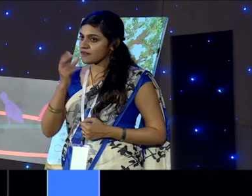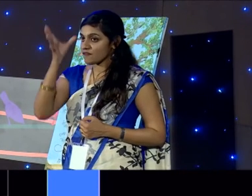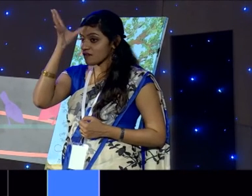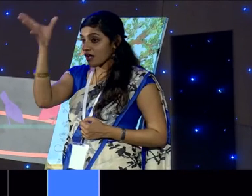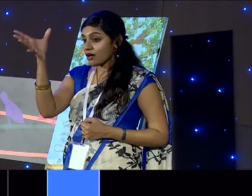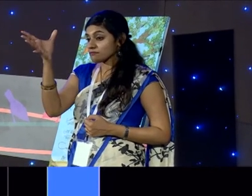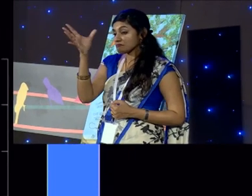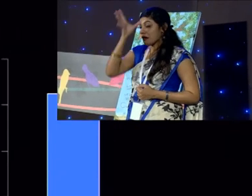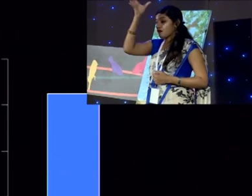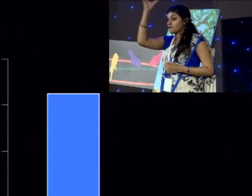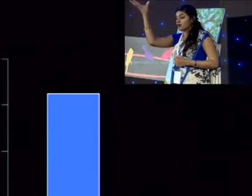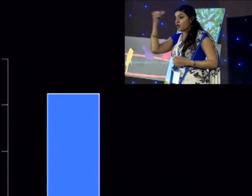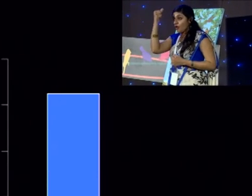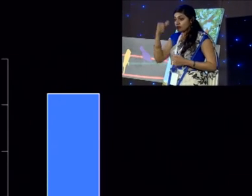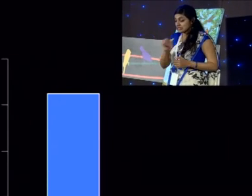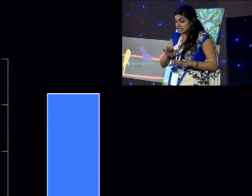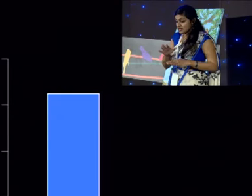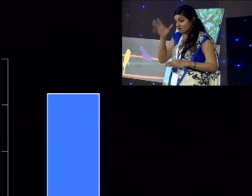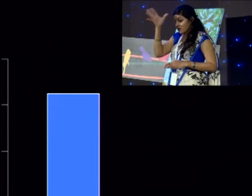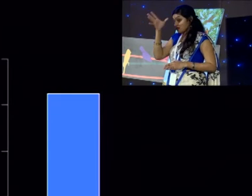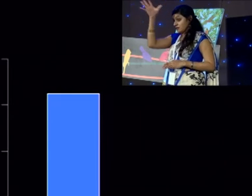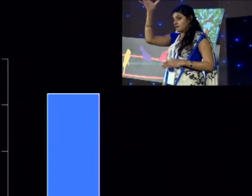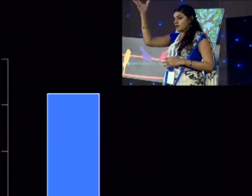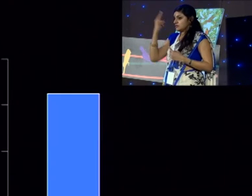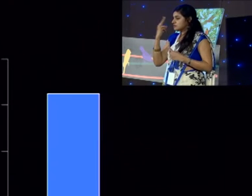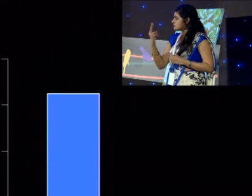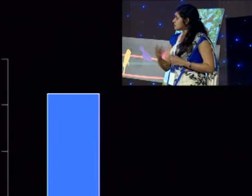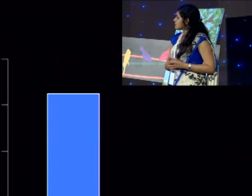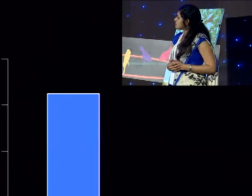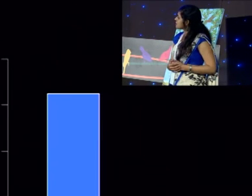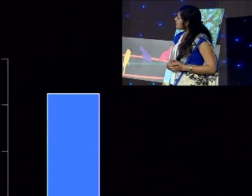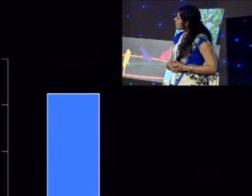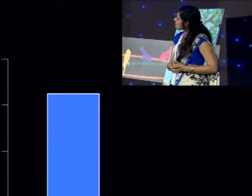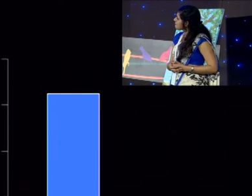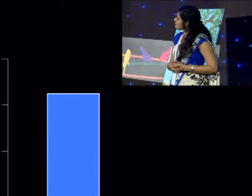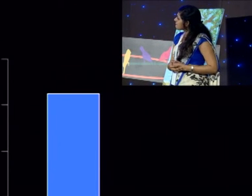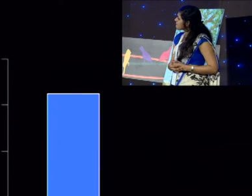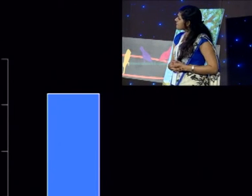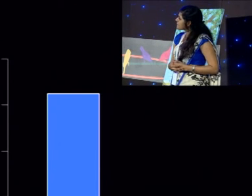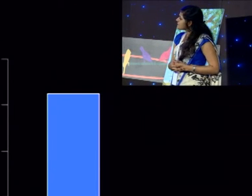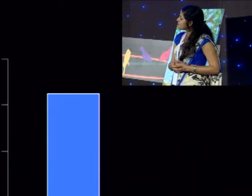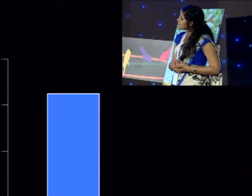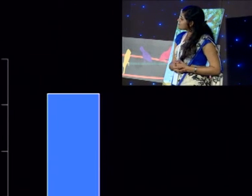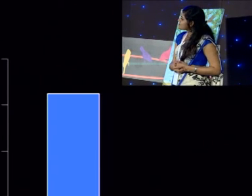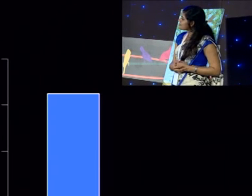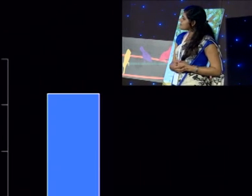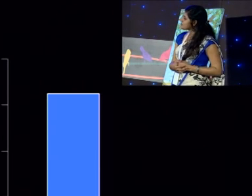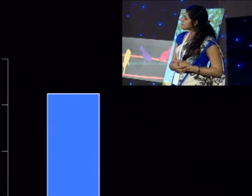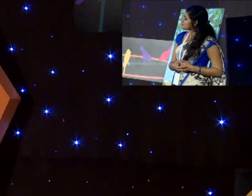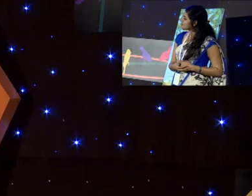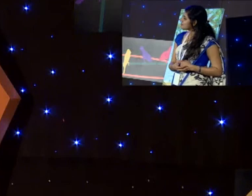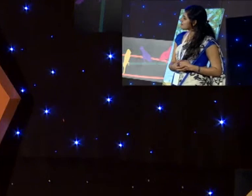back, to see what are these fathers and grandfathers doing in their work. If there's a